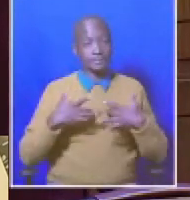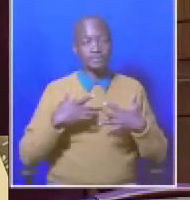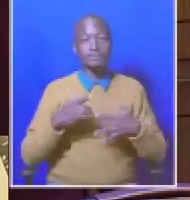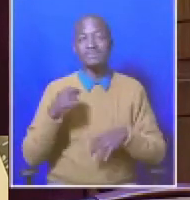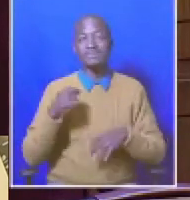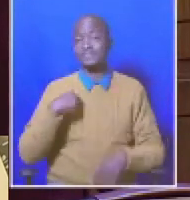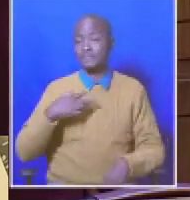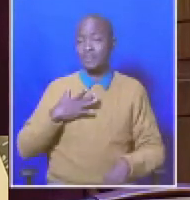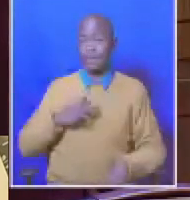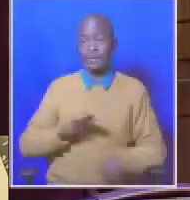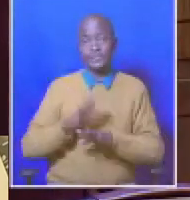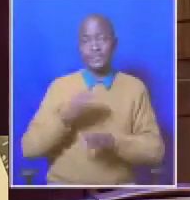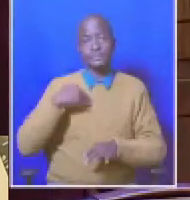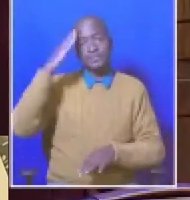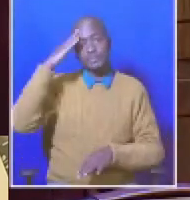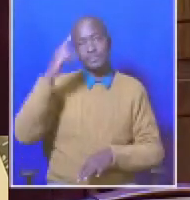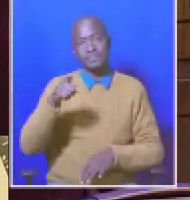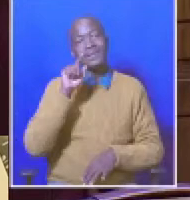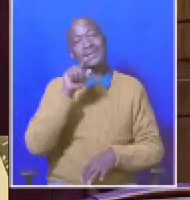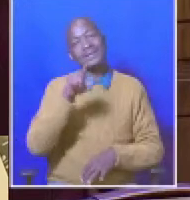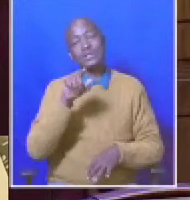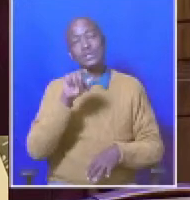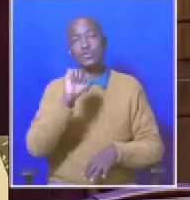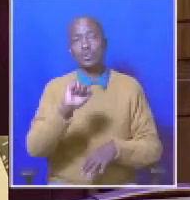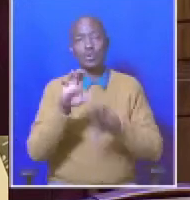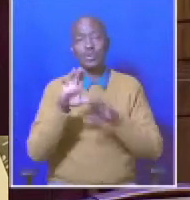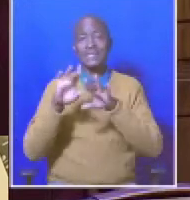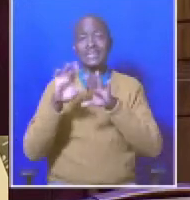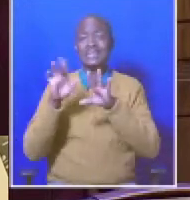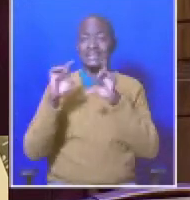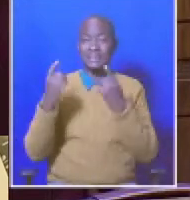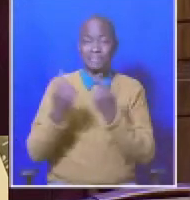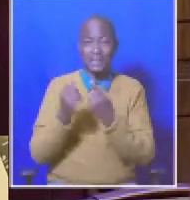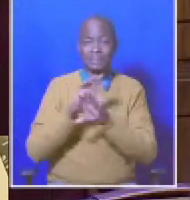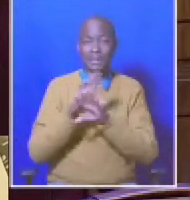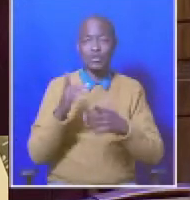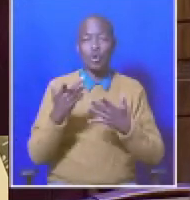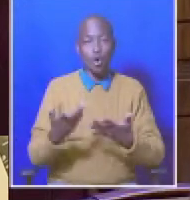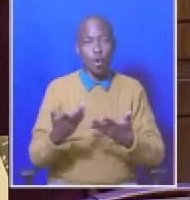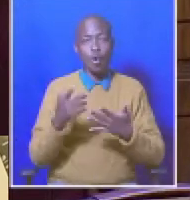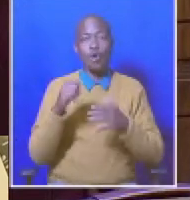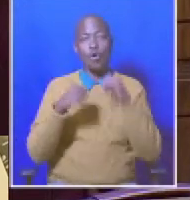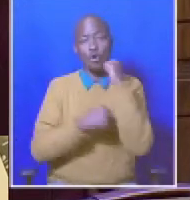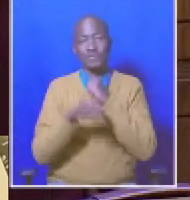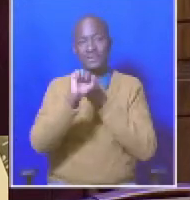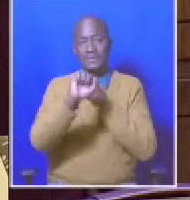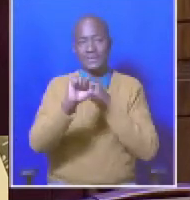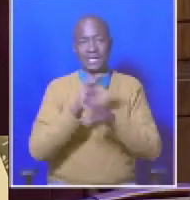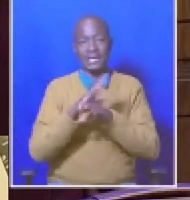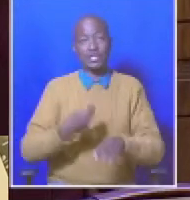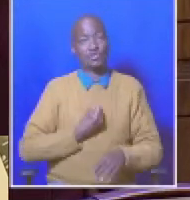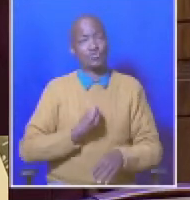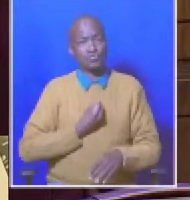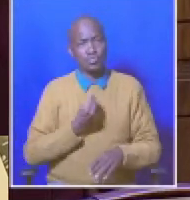your department or your office has completed a youth survey on skills